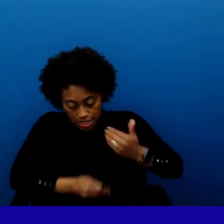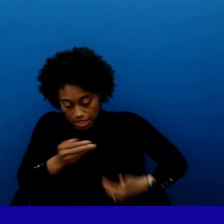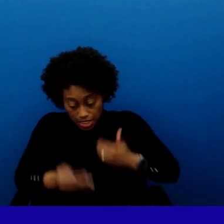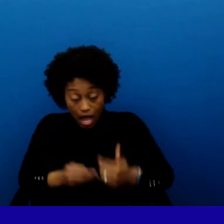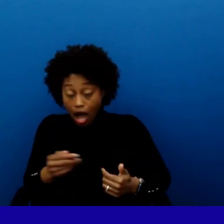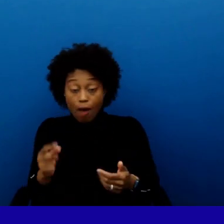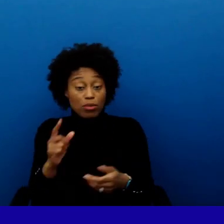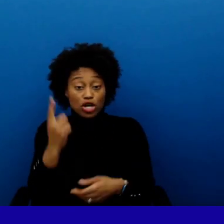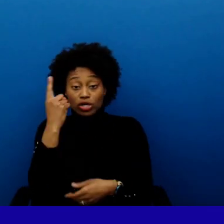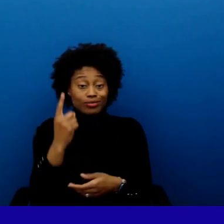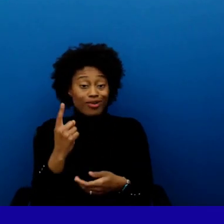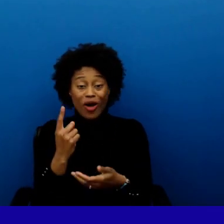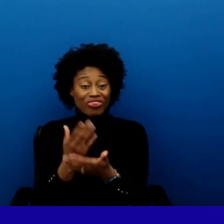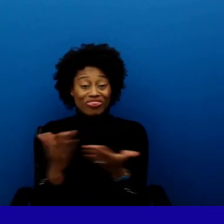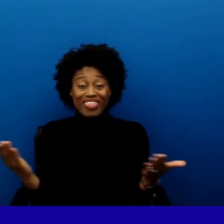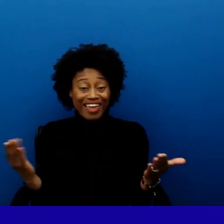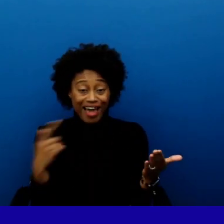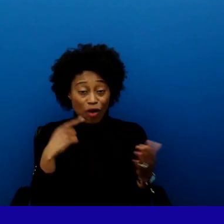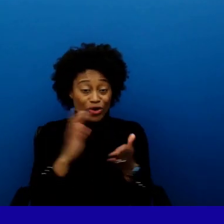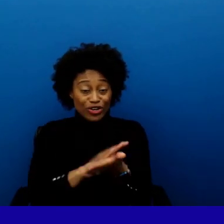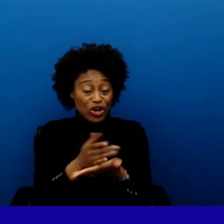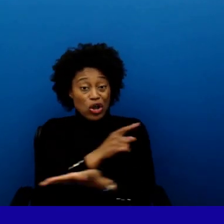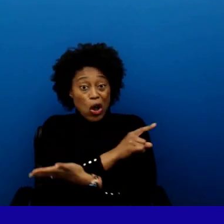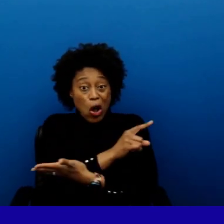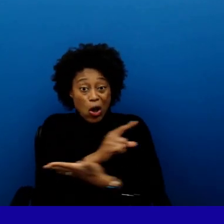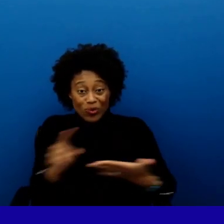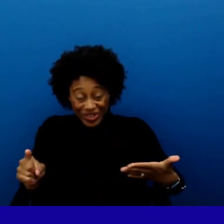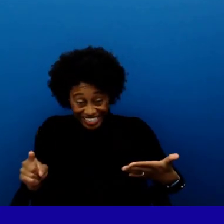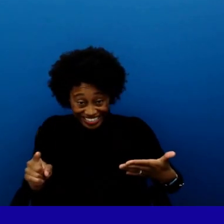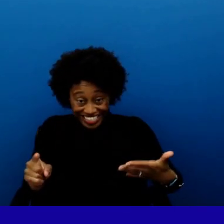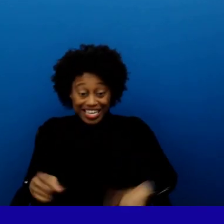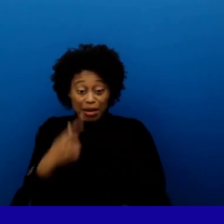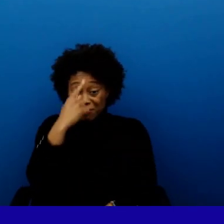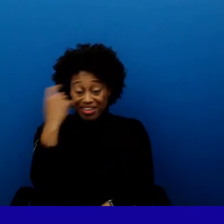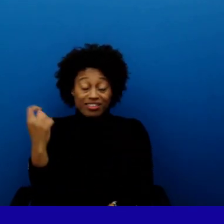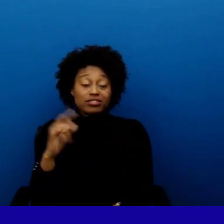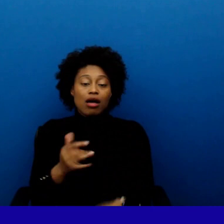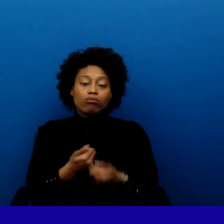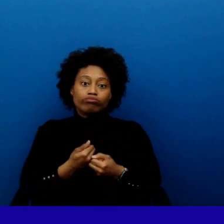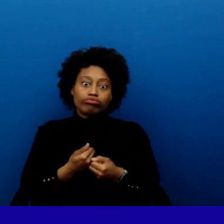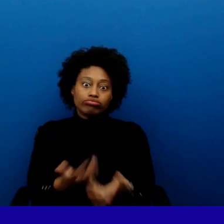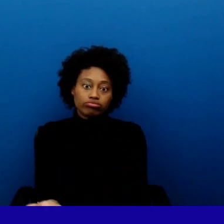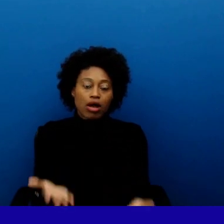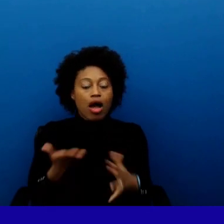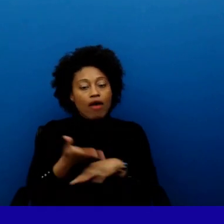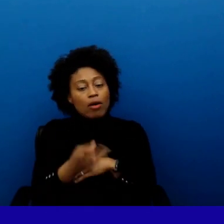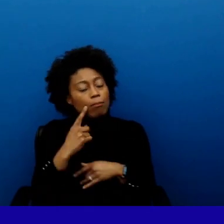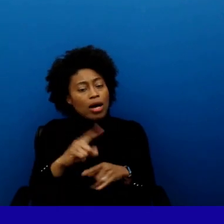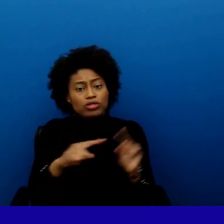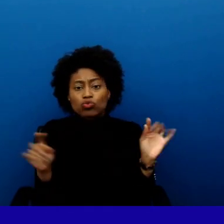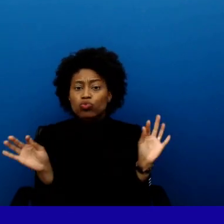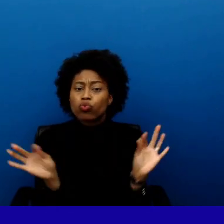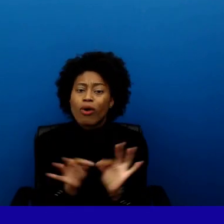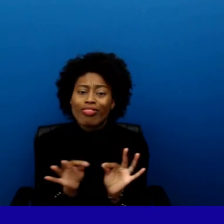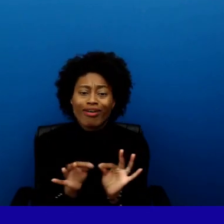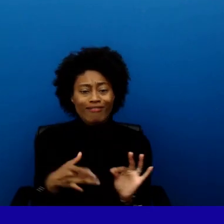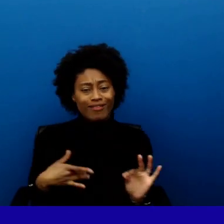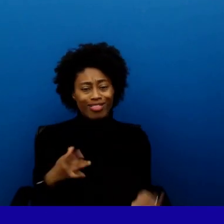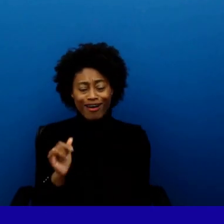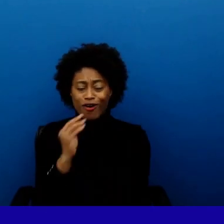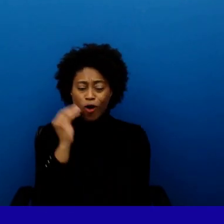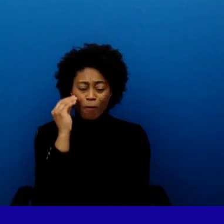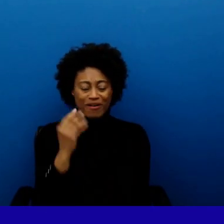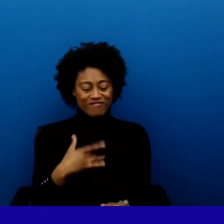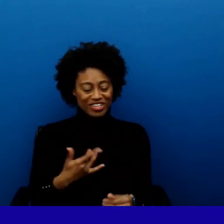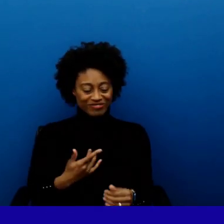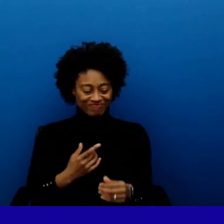it. I'm gonna rely on my food stocks the rest of the week because it wipes you out. But it's worth it, right? Like to me, it says love,